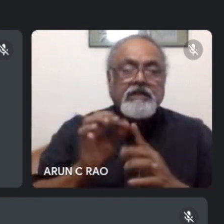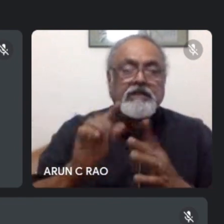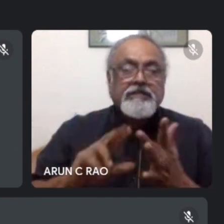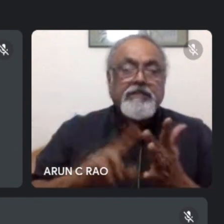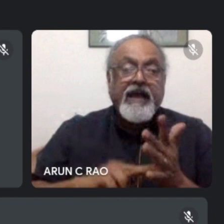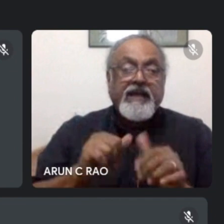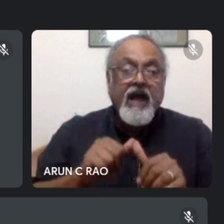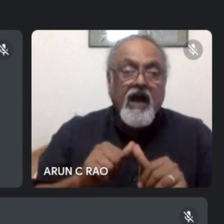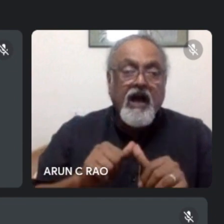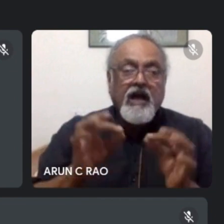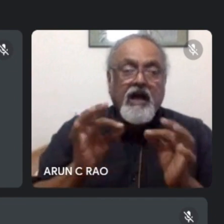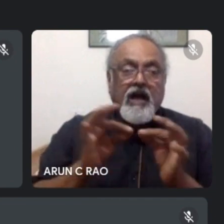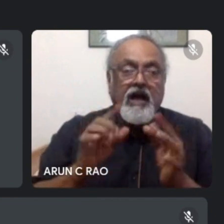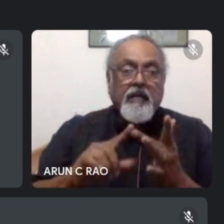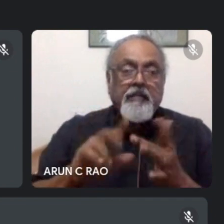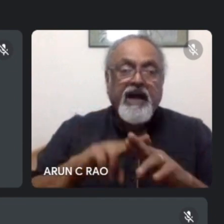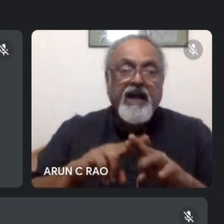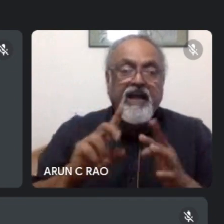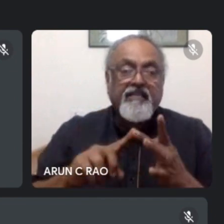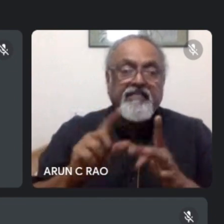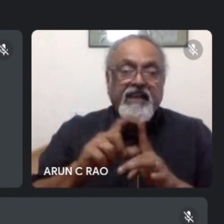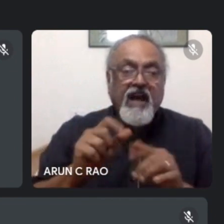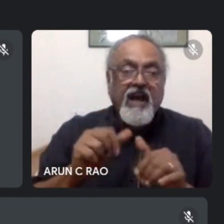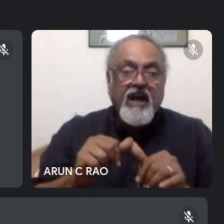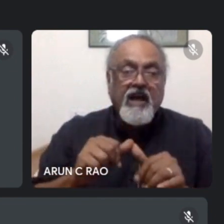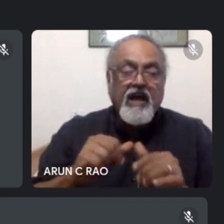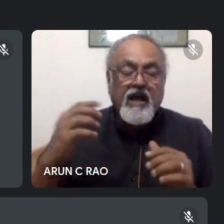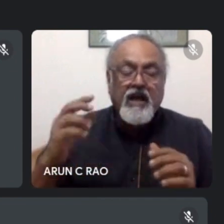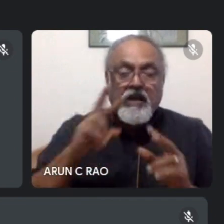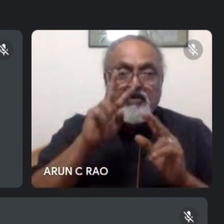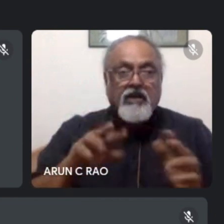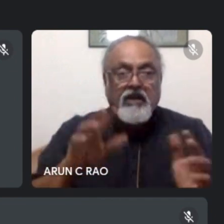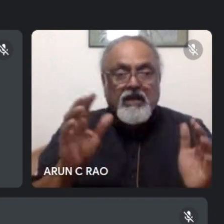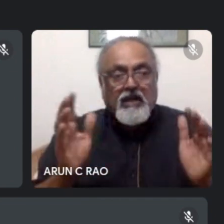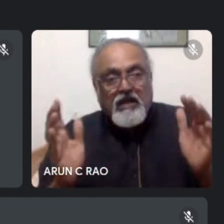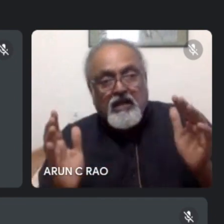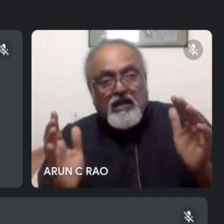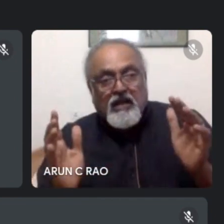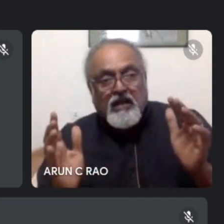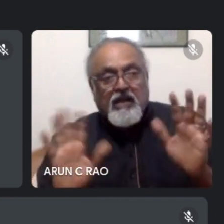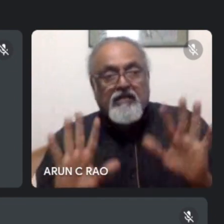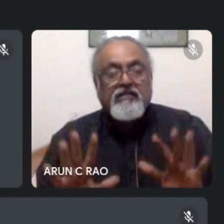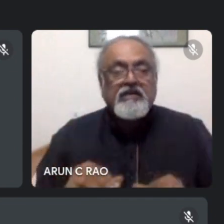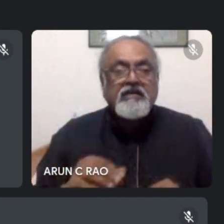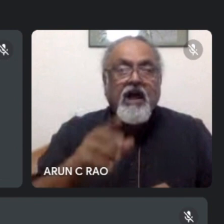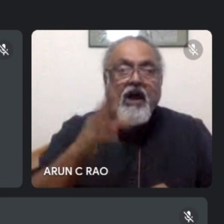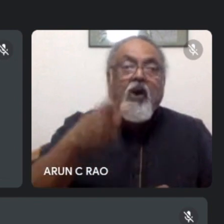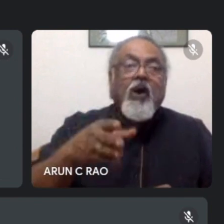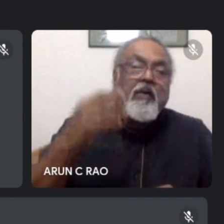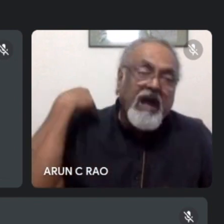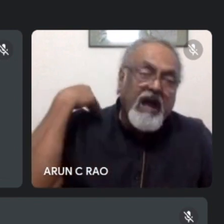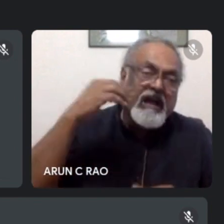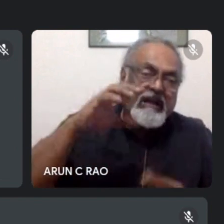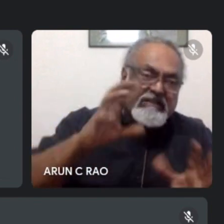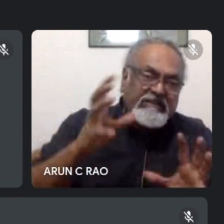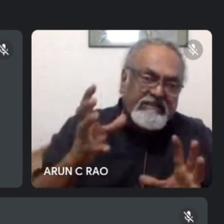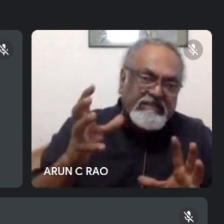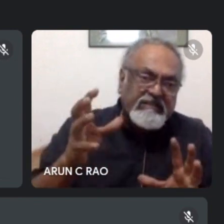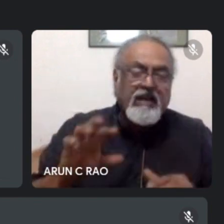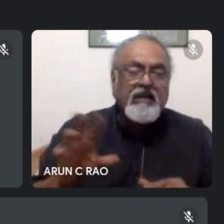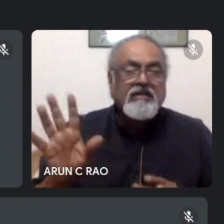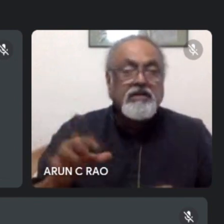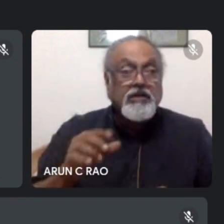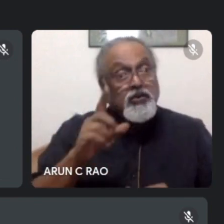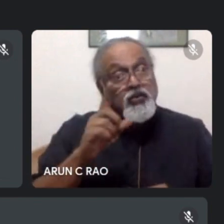condition, so I look a little tilted. So there used to be judgments like, okay, are you sure that you're